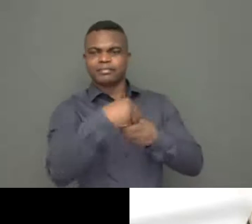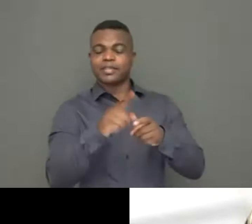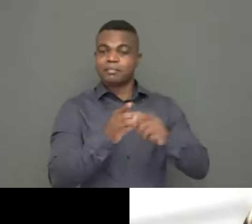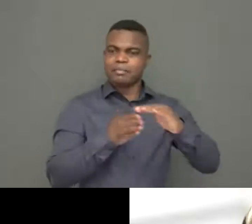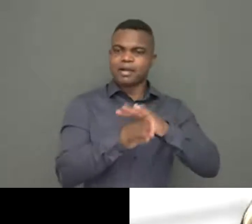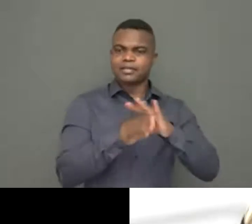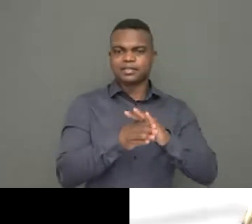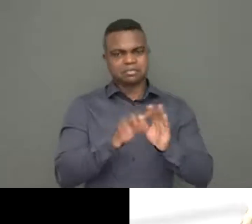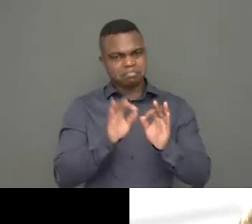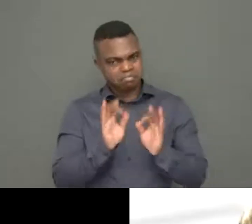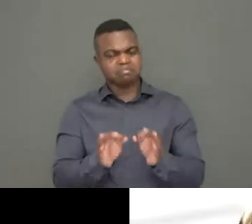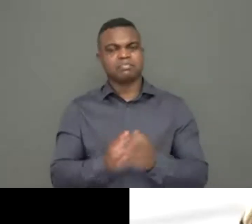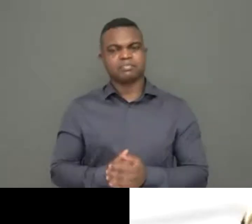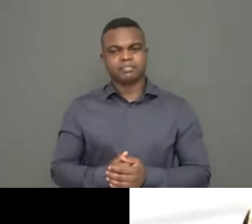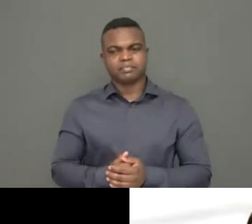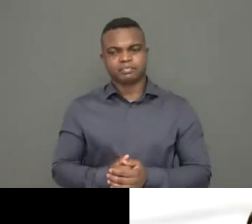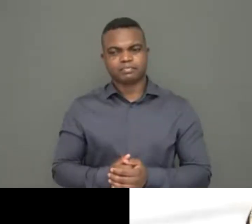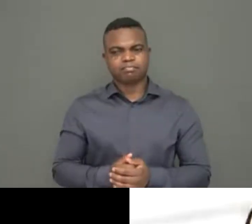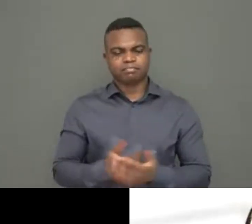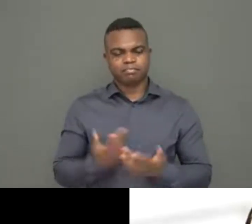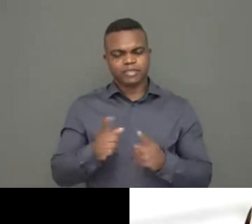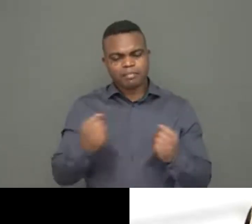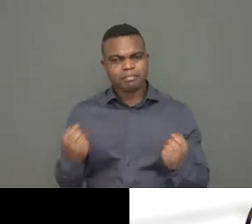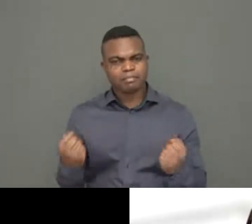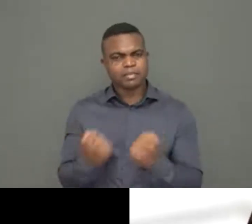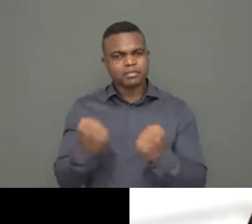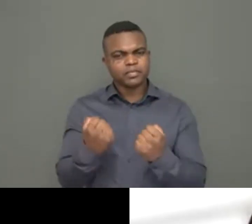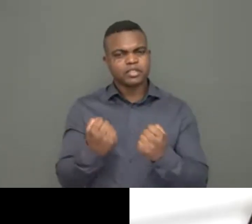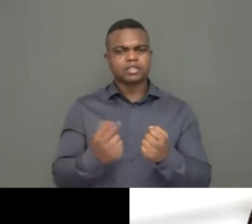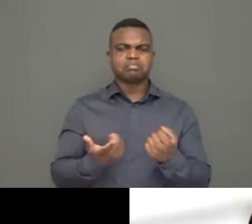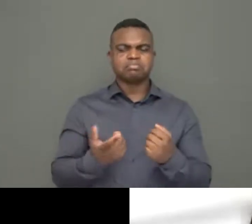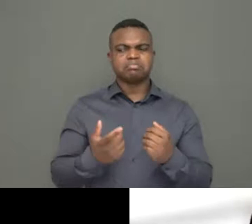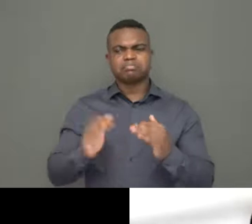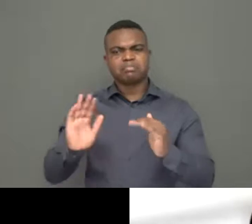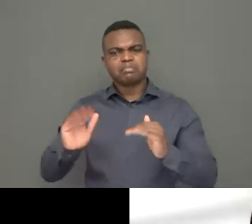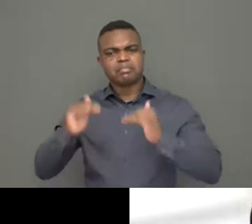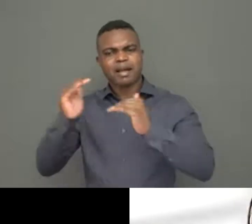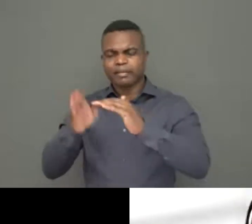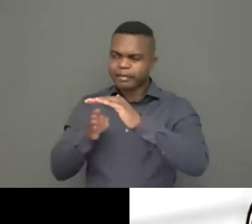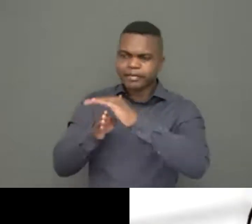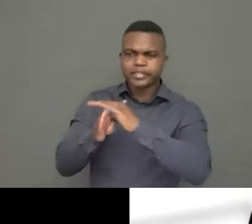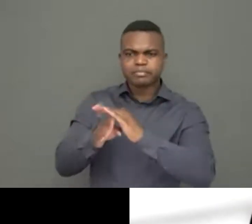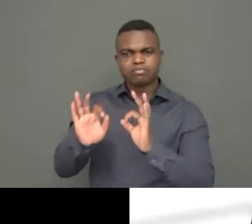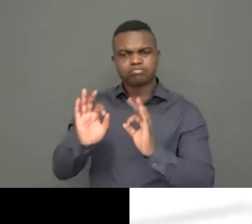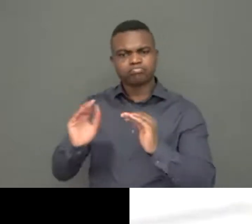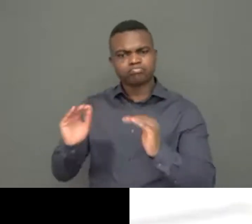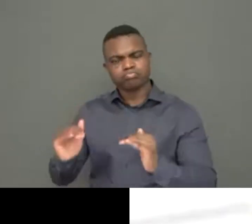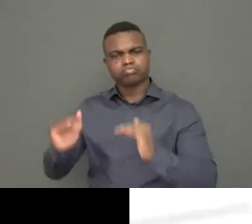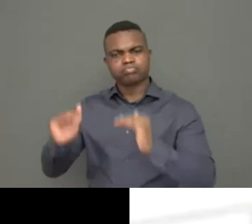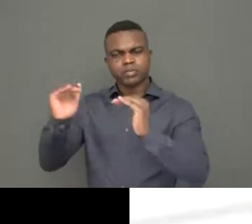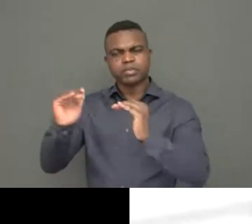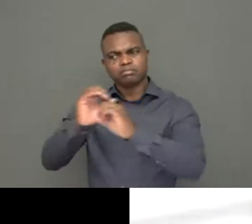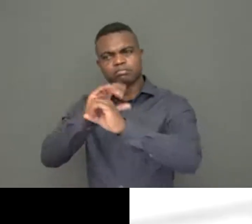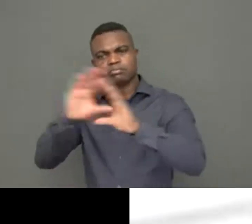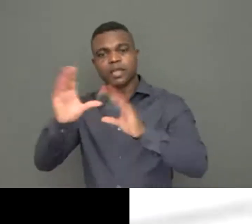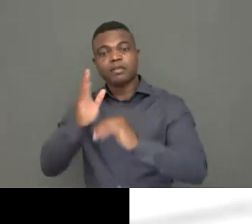into future projects. Actually, we would make sure that we provided for that capacity right up front.